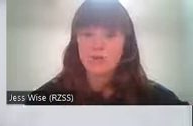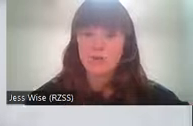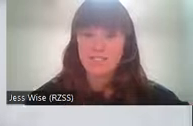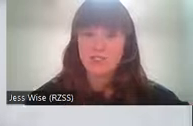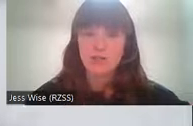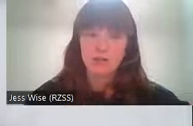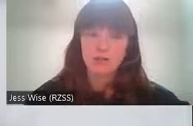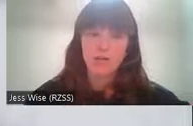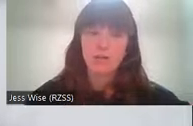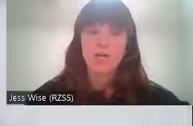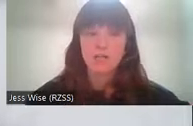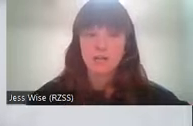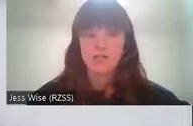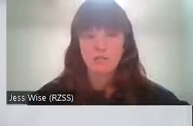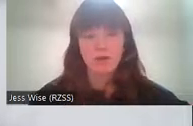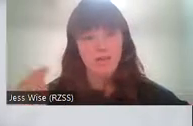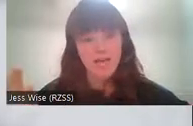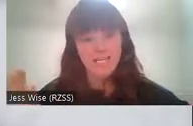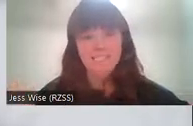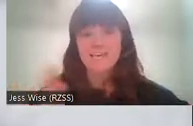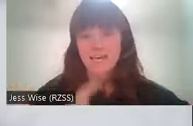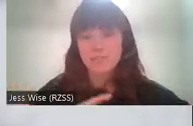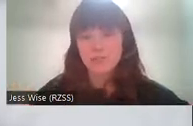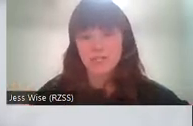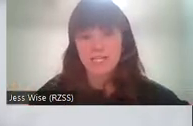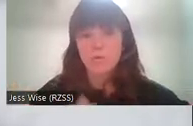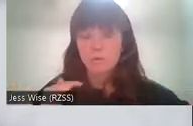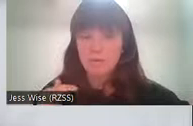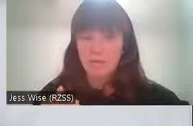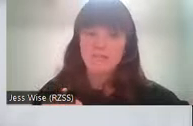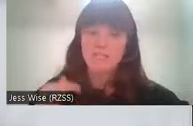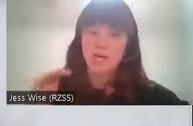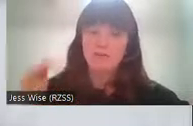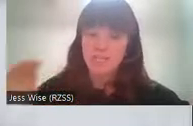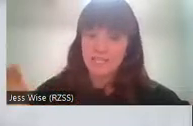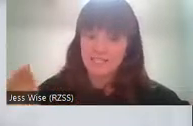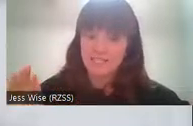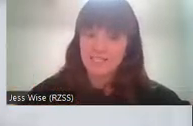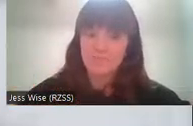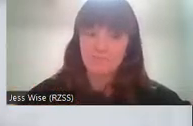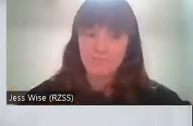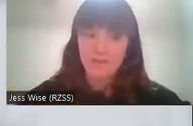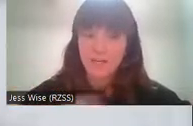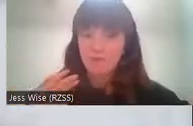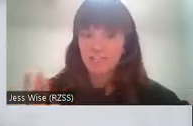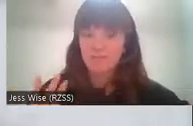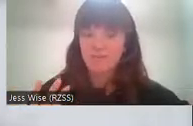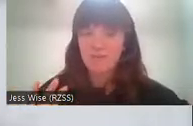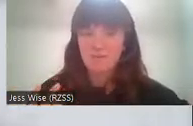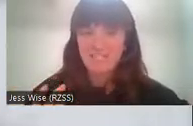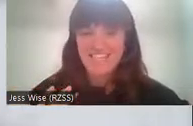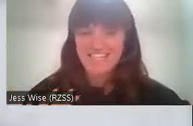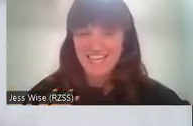can welcome them into your program, knowing that both their needs and your needs will be met and hopefully exceeded? I'm going to